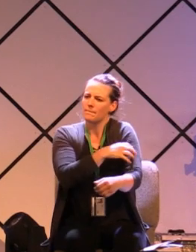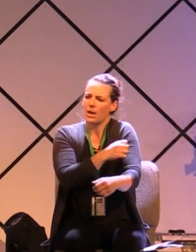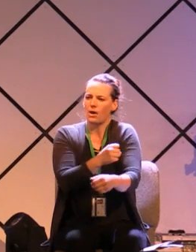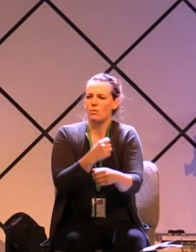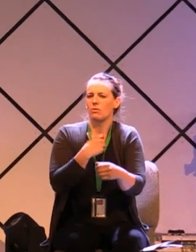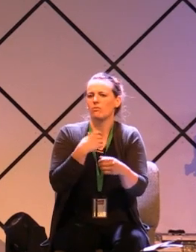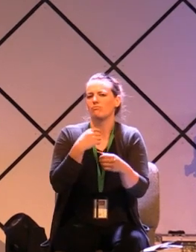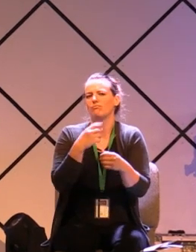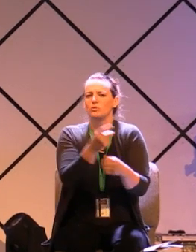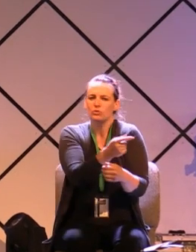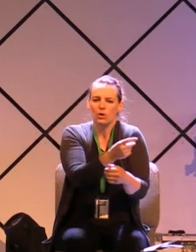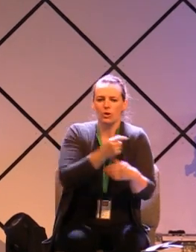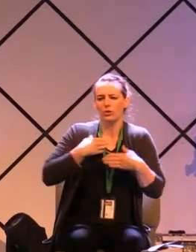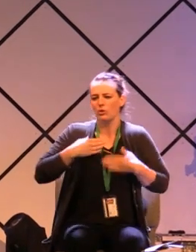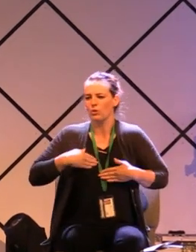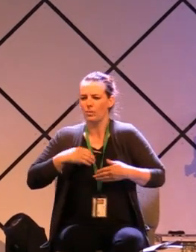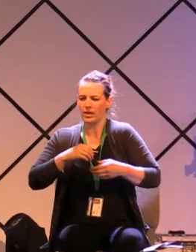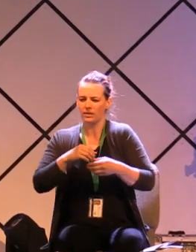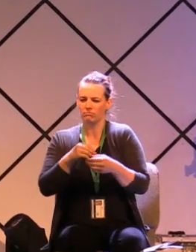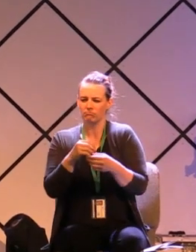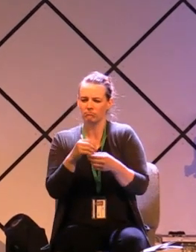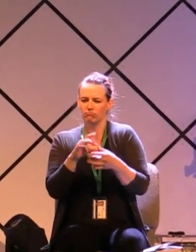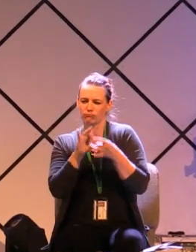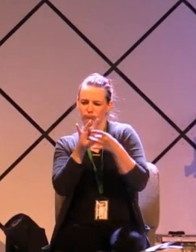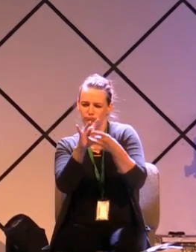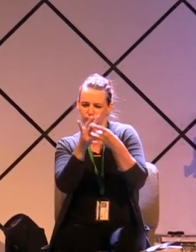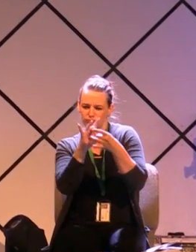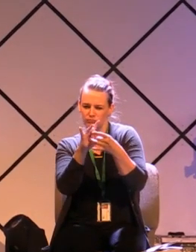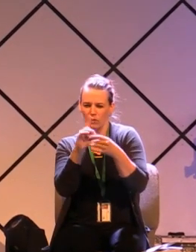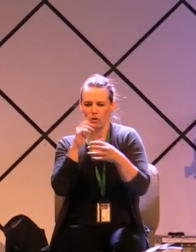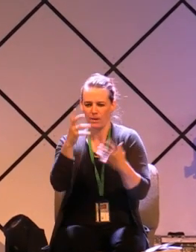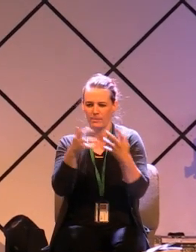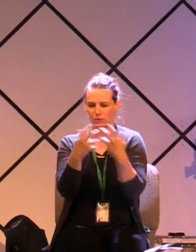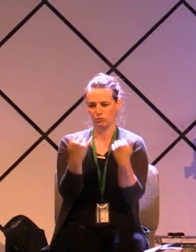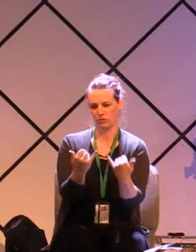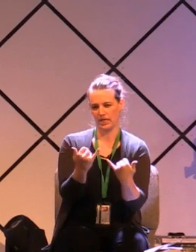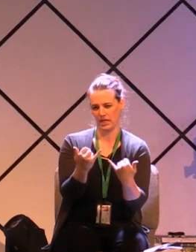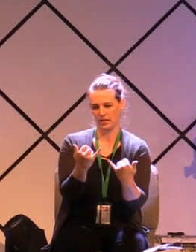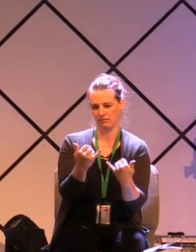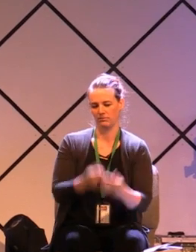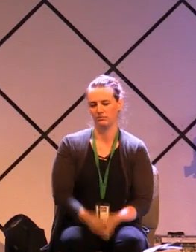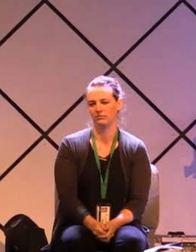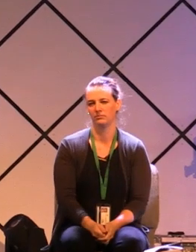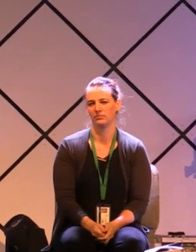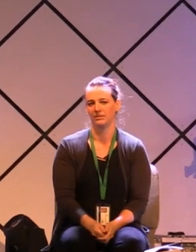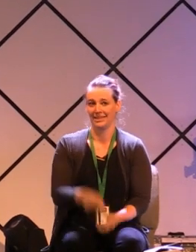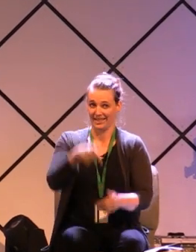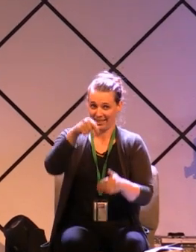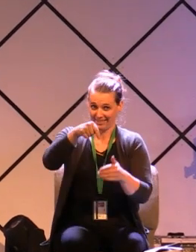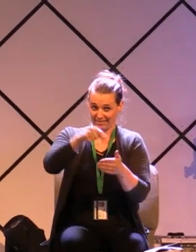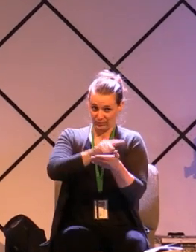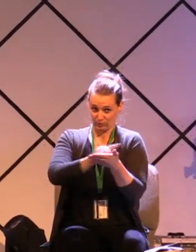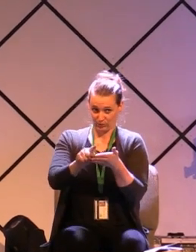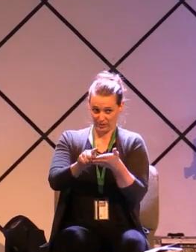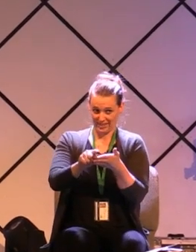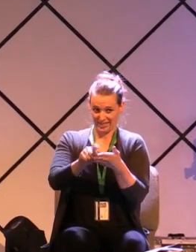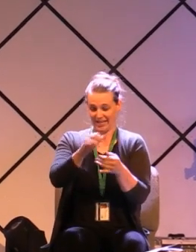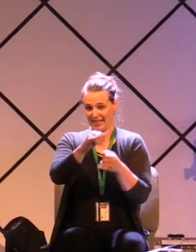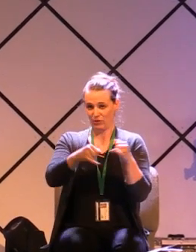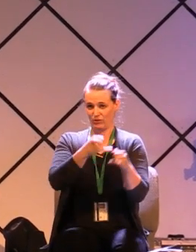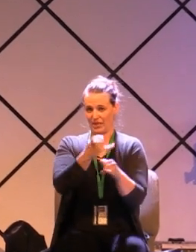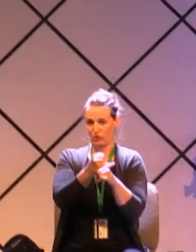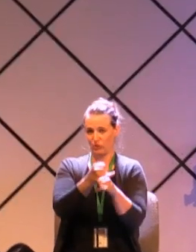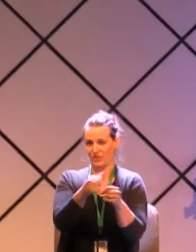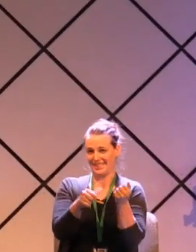human-canine bond as our students are matched on stage today and become graduates. This week is